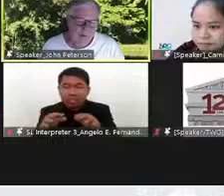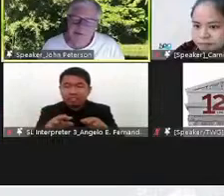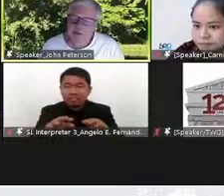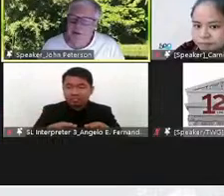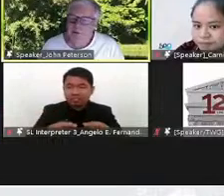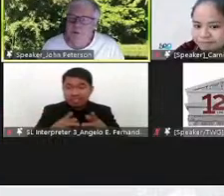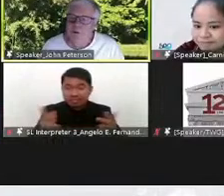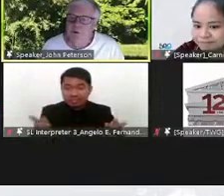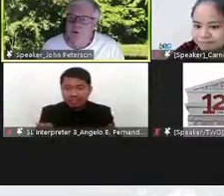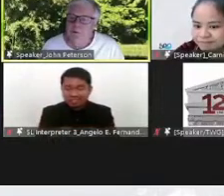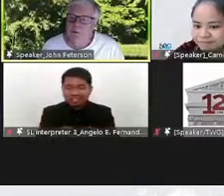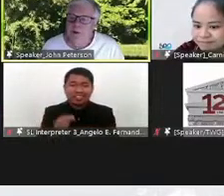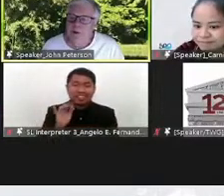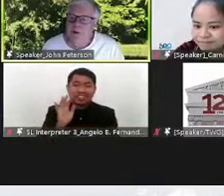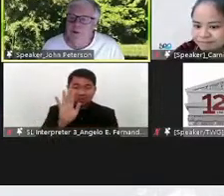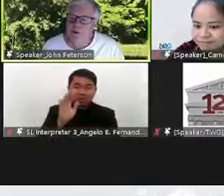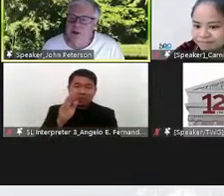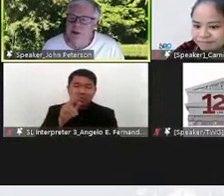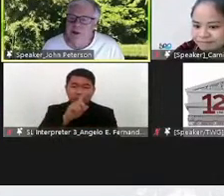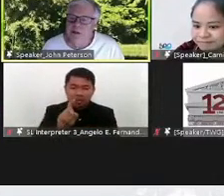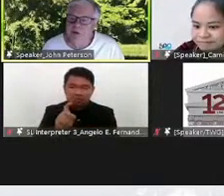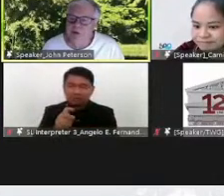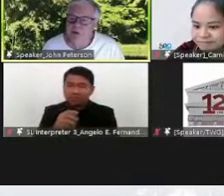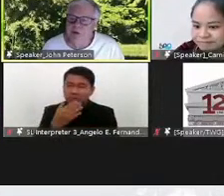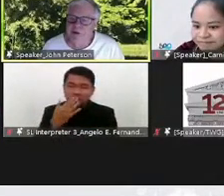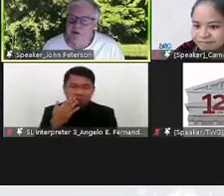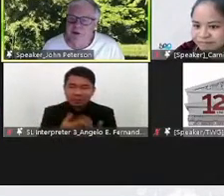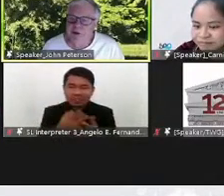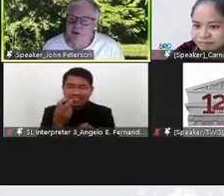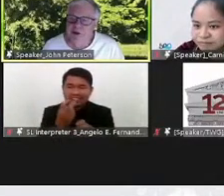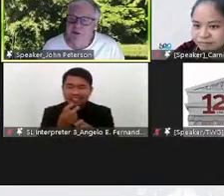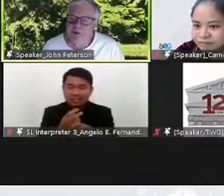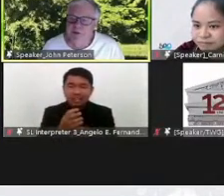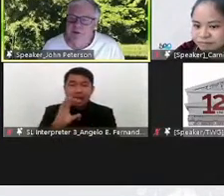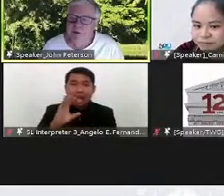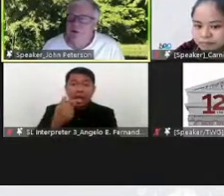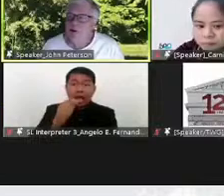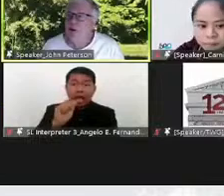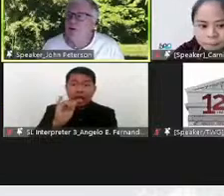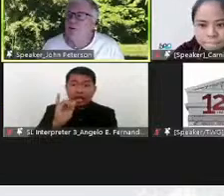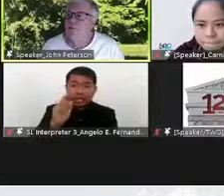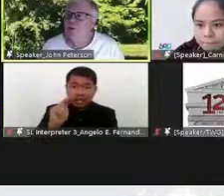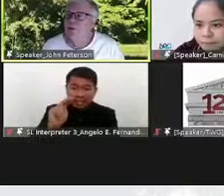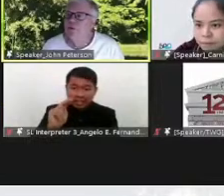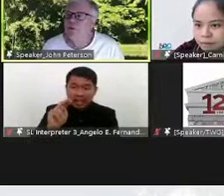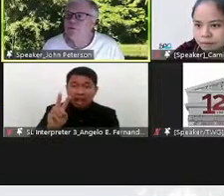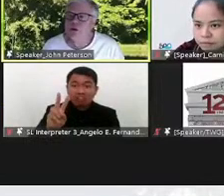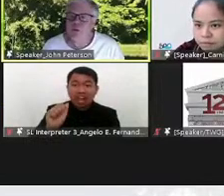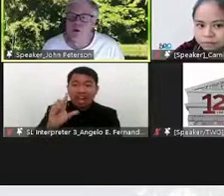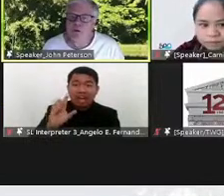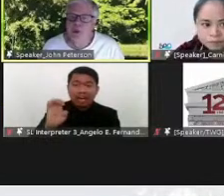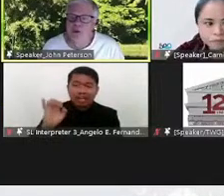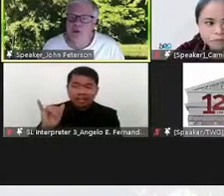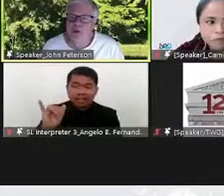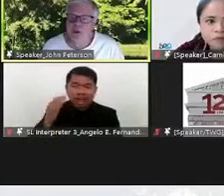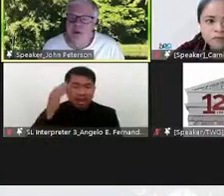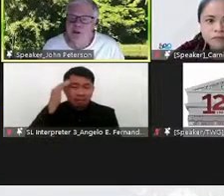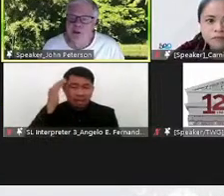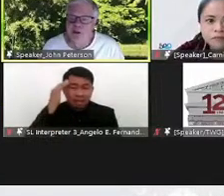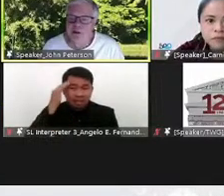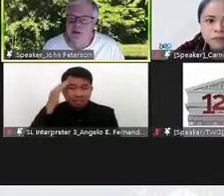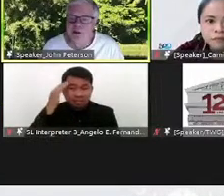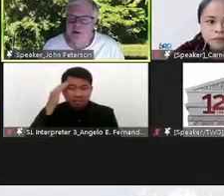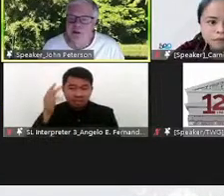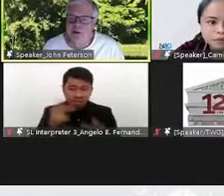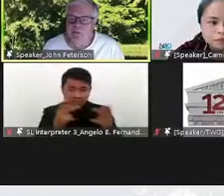Well, that's a tough one. But I would say that Cagayan Valley is a good example. We know from geomorphological